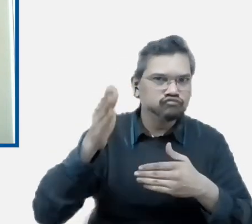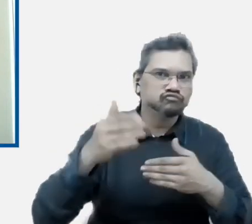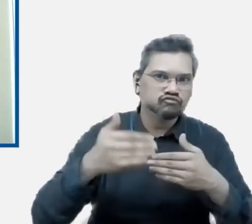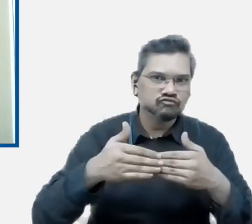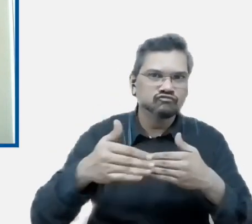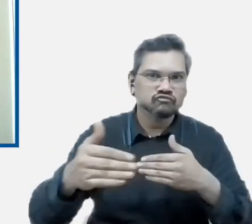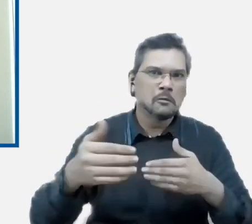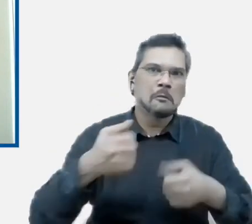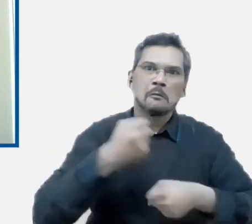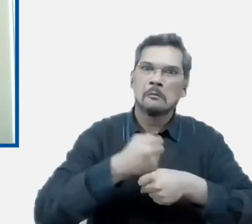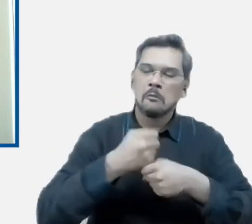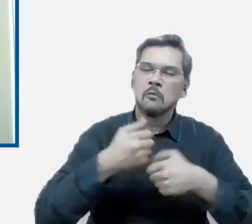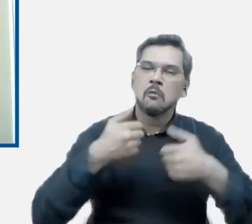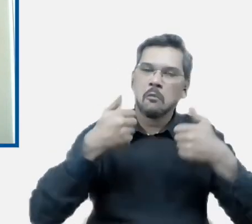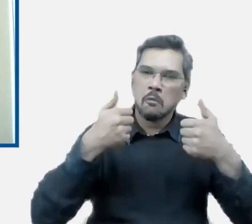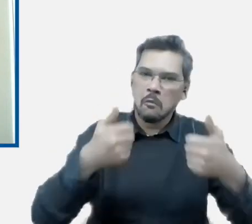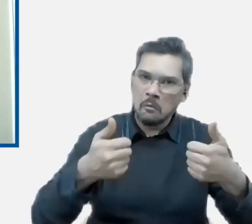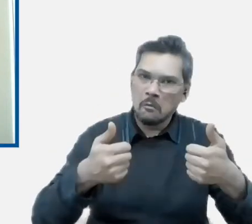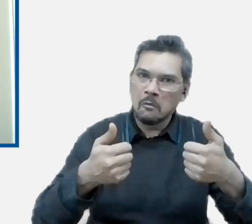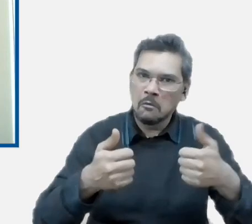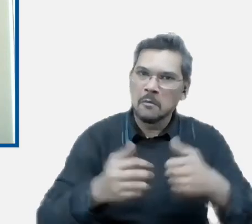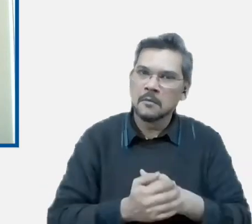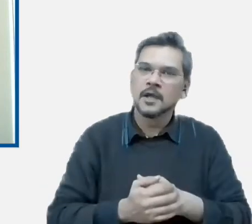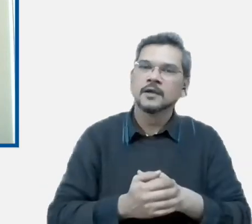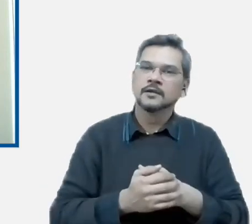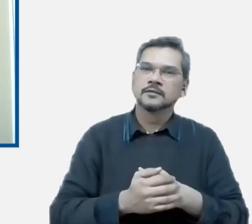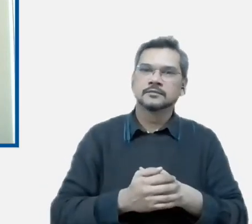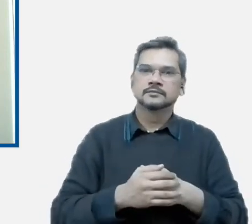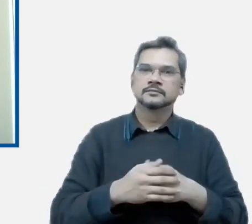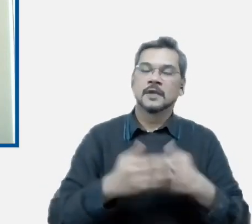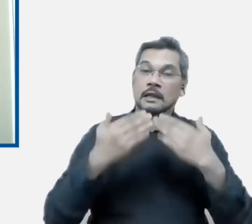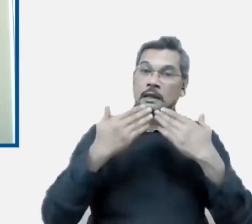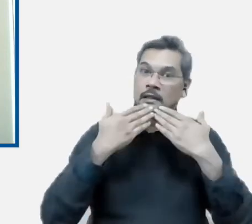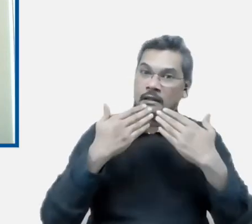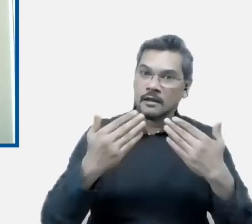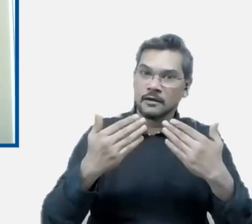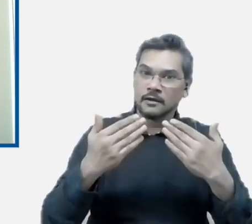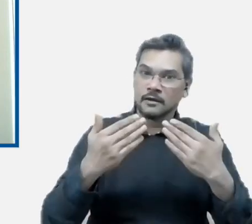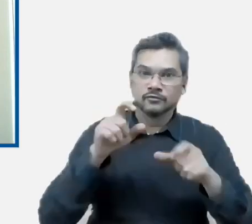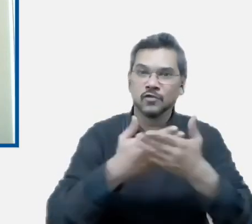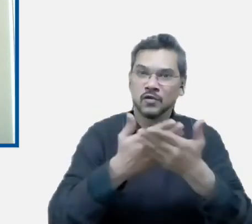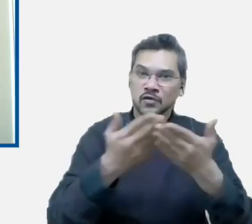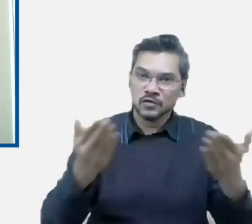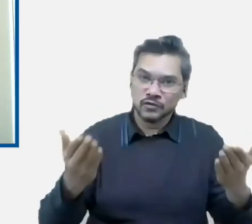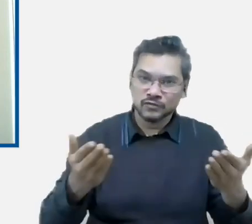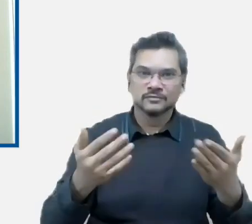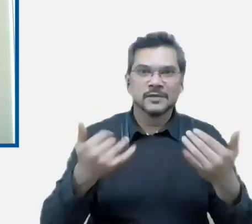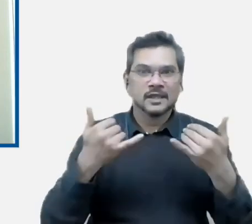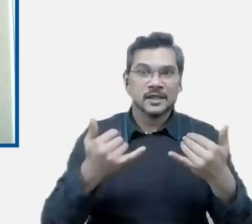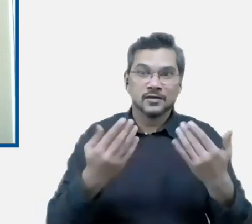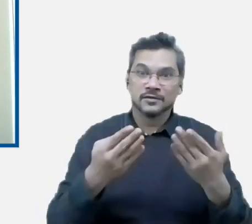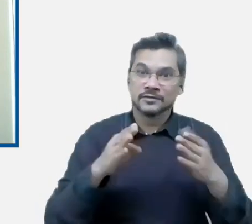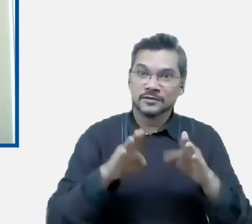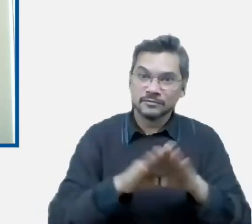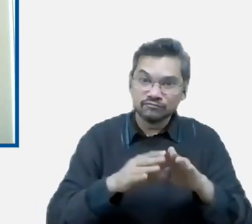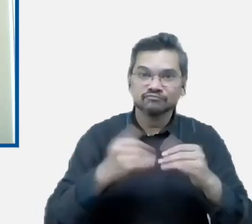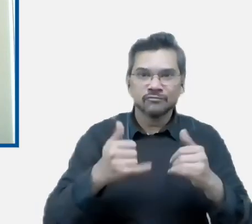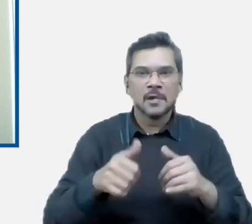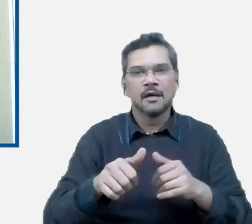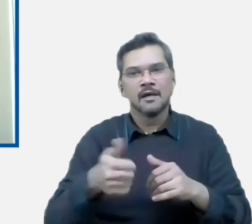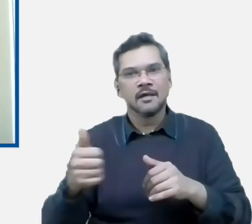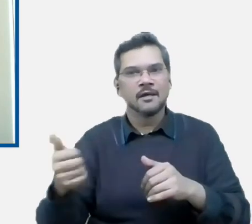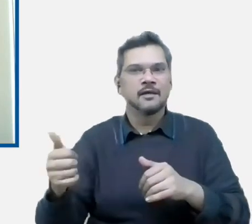now allowing others to come in. We're talking about data, we're talking about information, we're talking about partnerships, we're talking